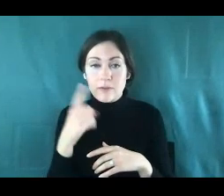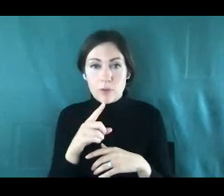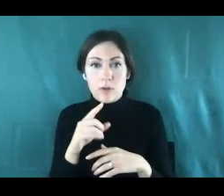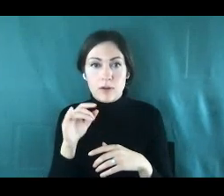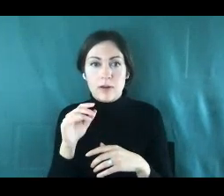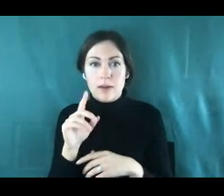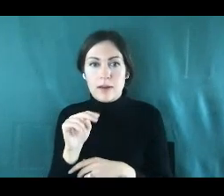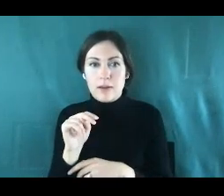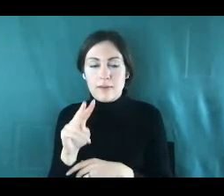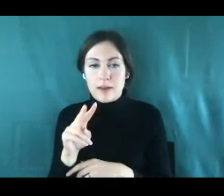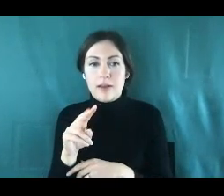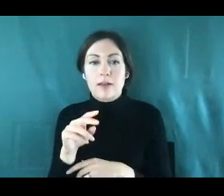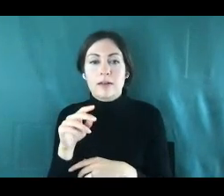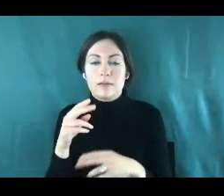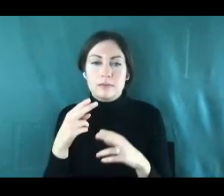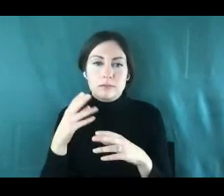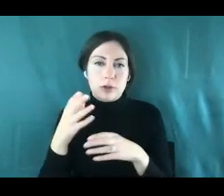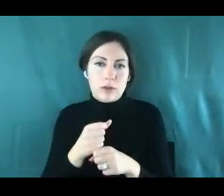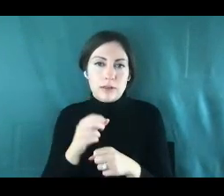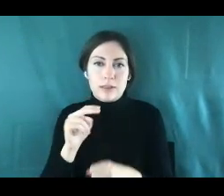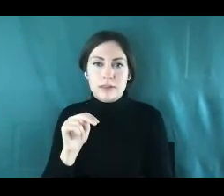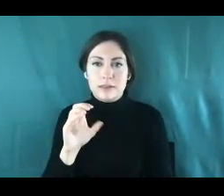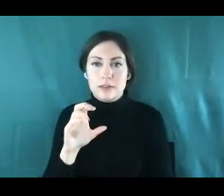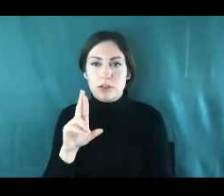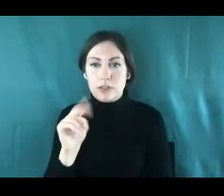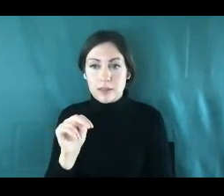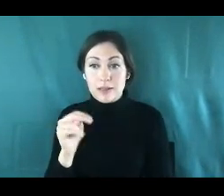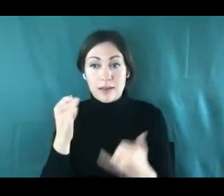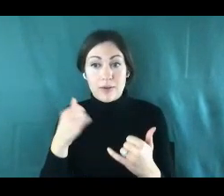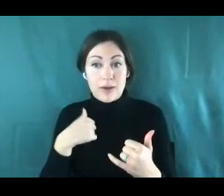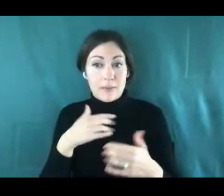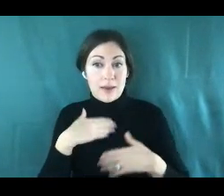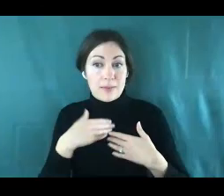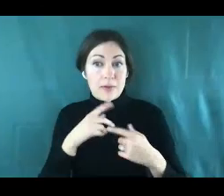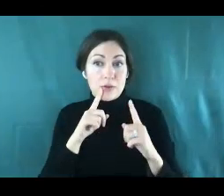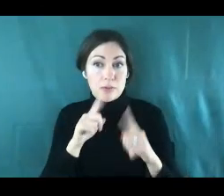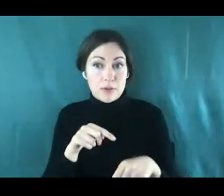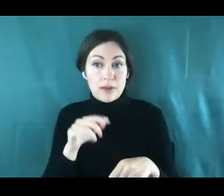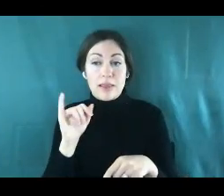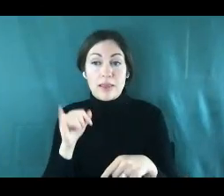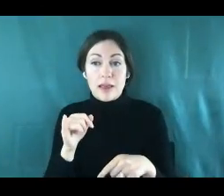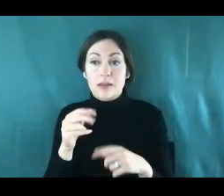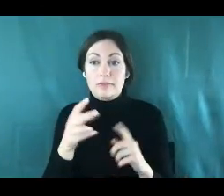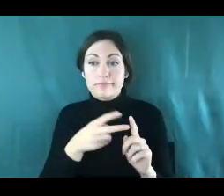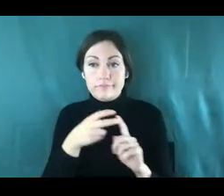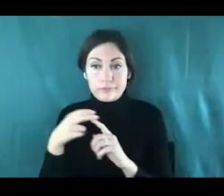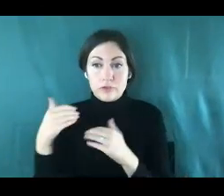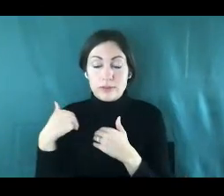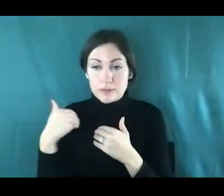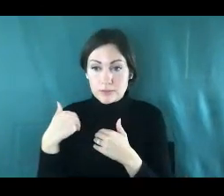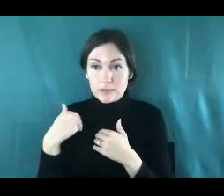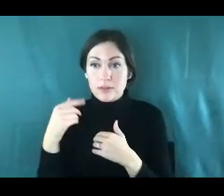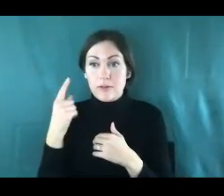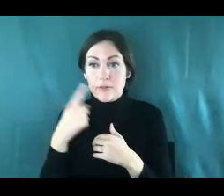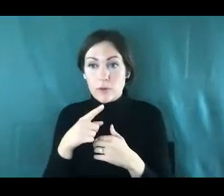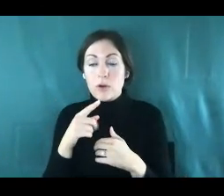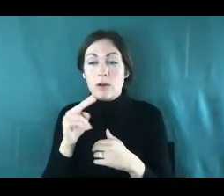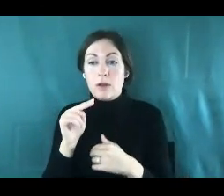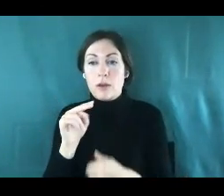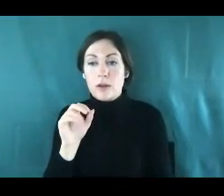also known as ACRN. Now, I'm pleased to report that the recruitment responsibilities assigned to NOMHE have been